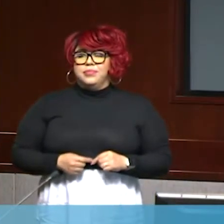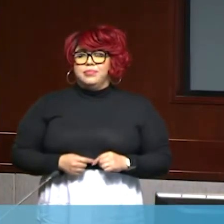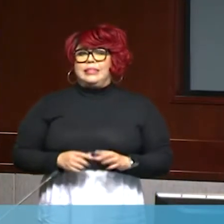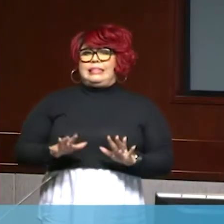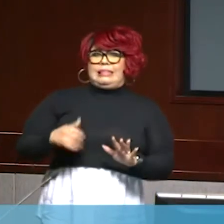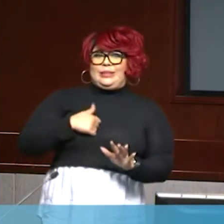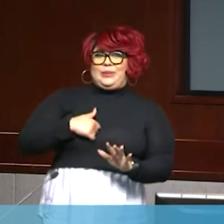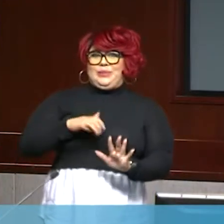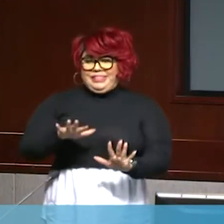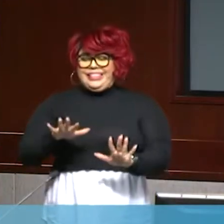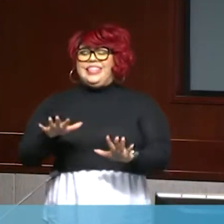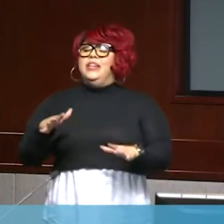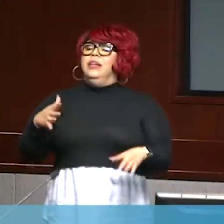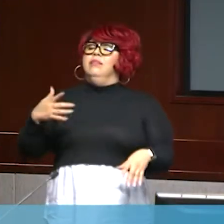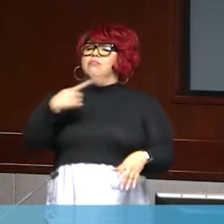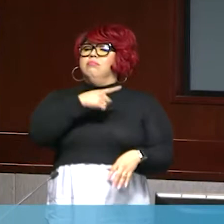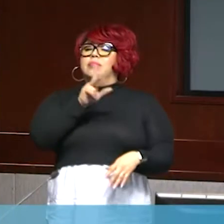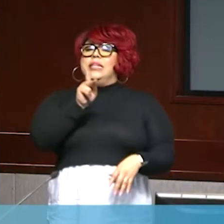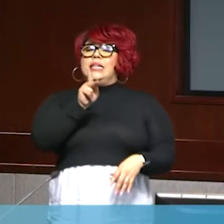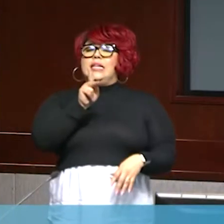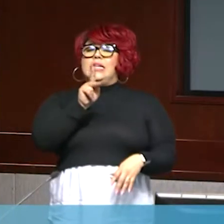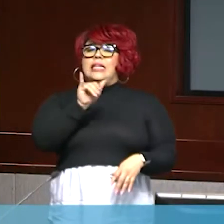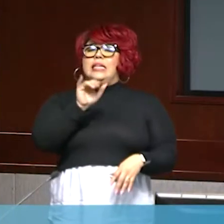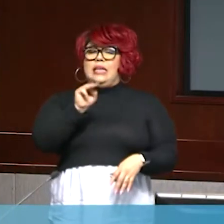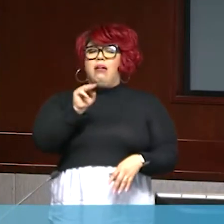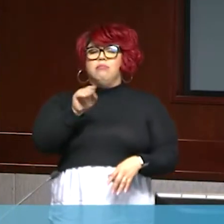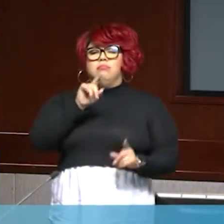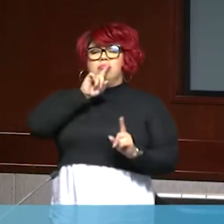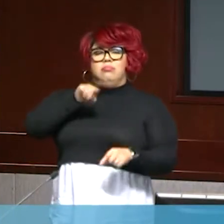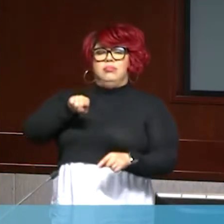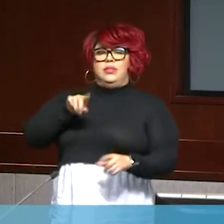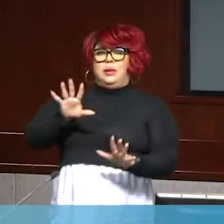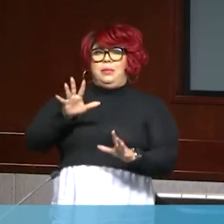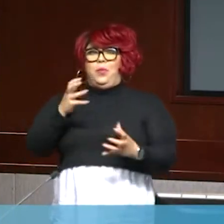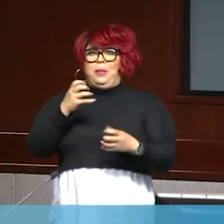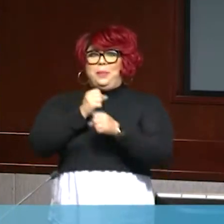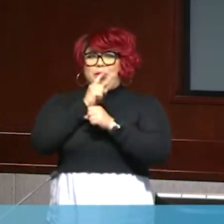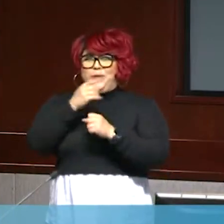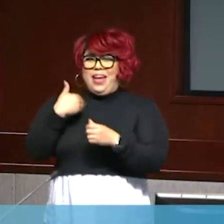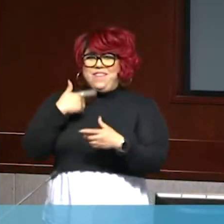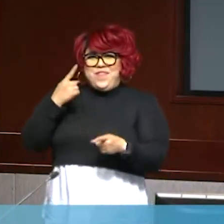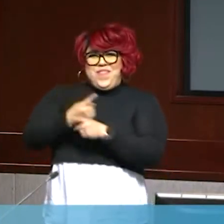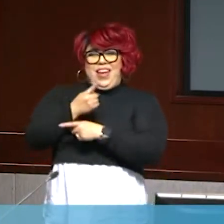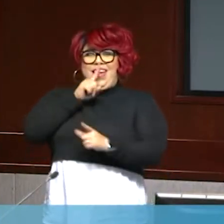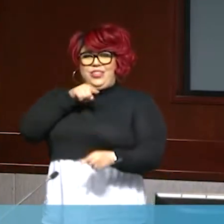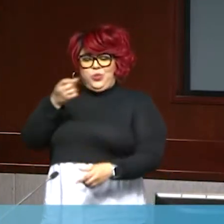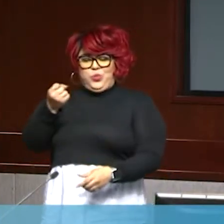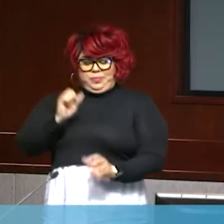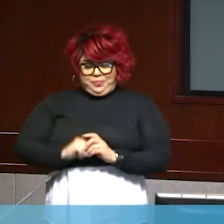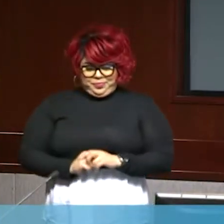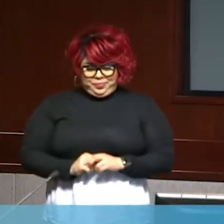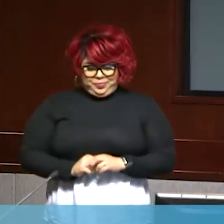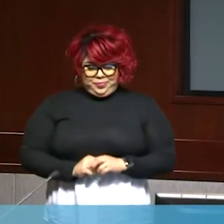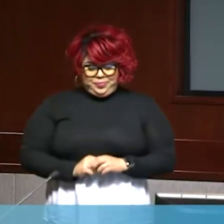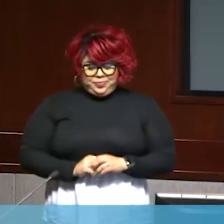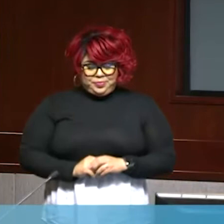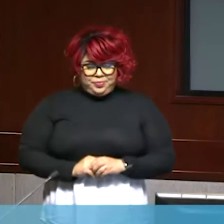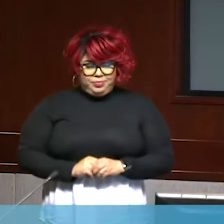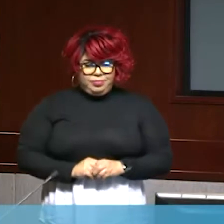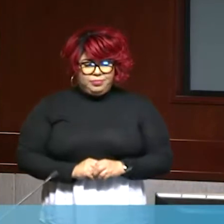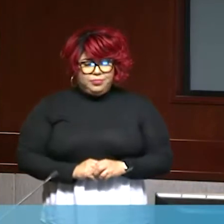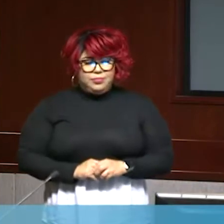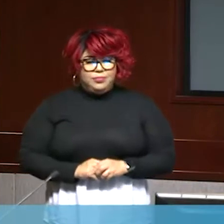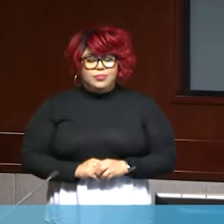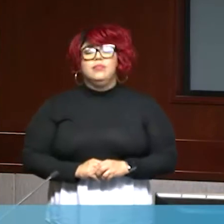Sorry for the delay, Eitan. We're going to have Kim Hernandez respond to your question. We just had to actually get the answer for you. Thank you so much. So we